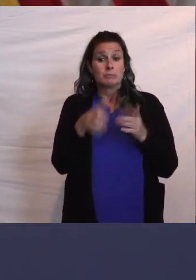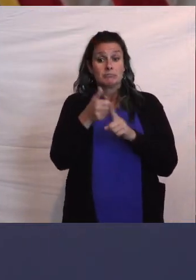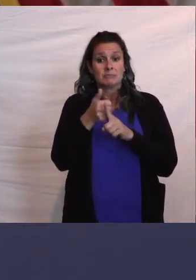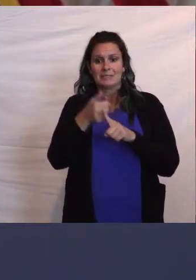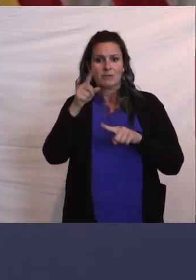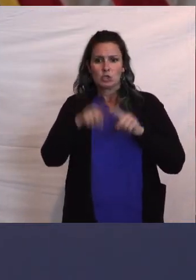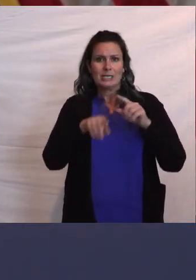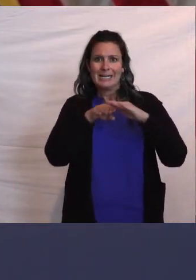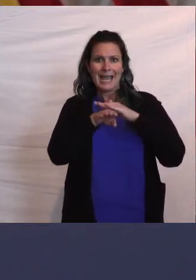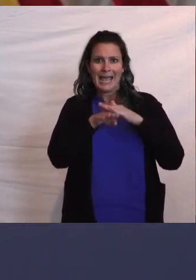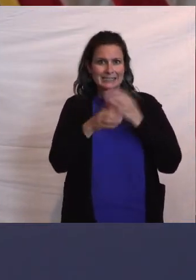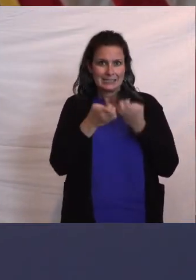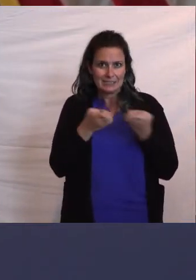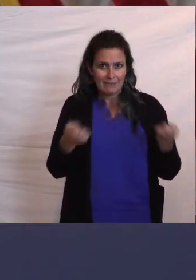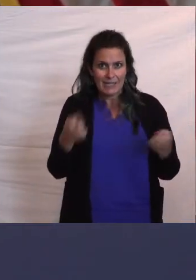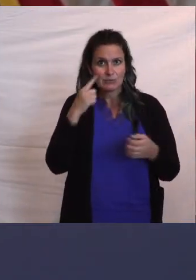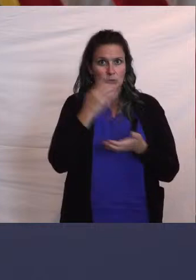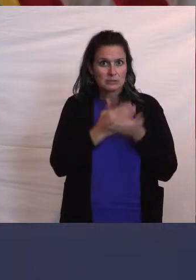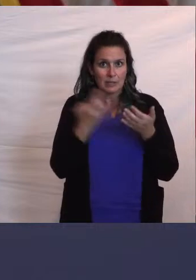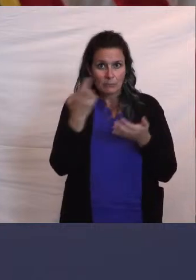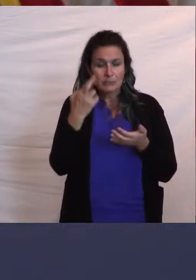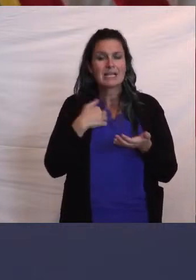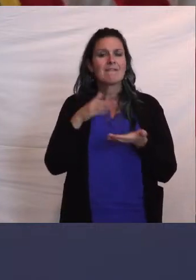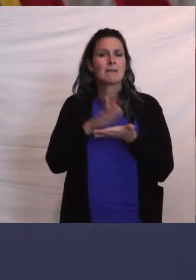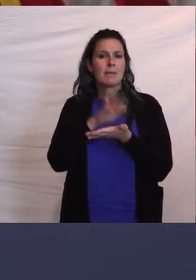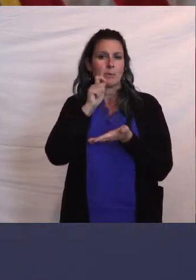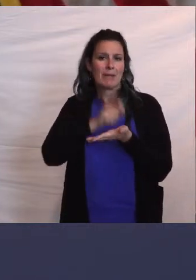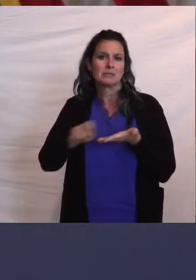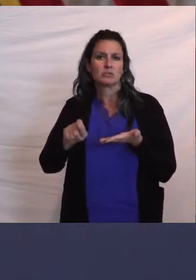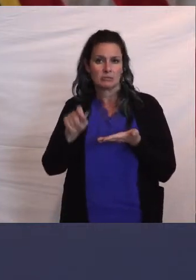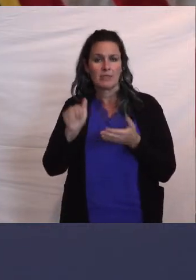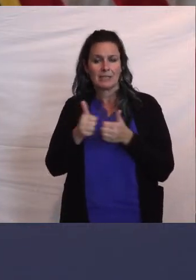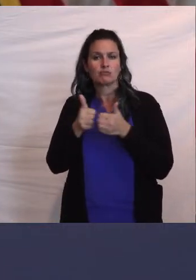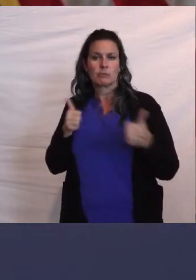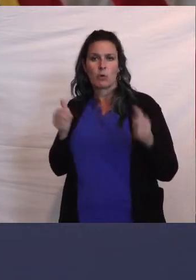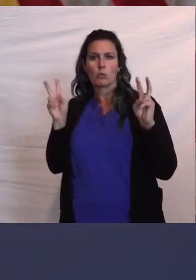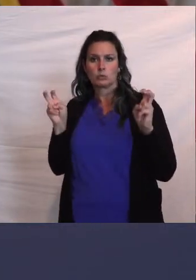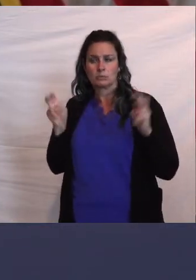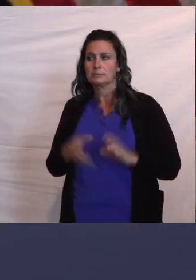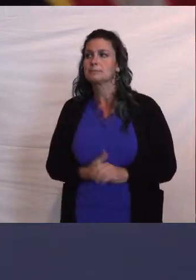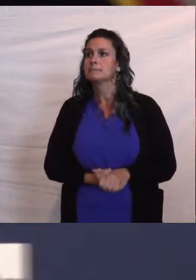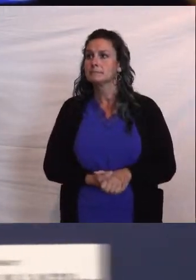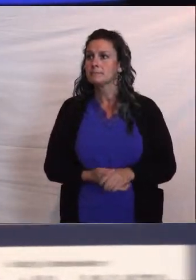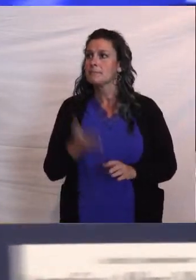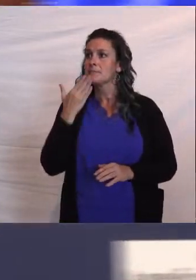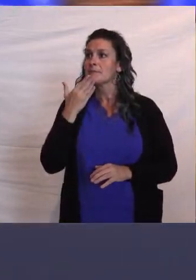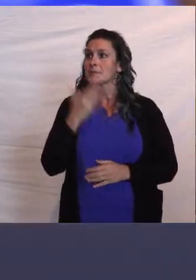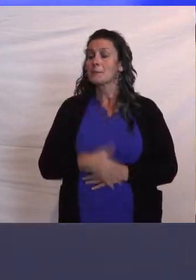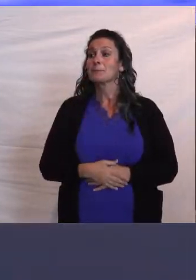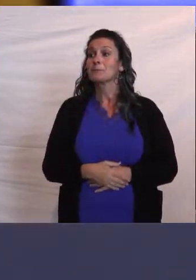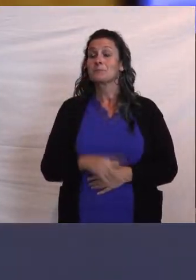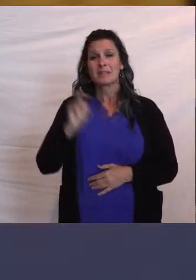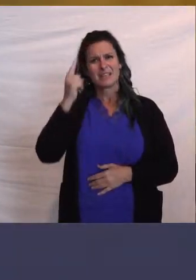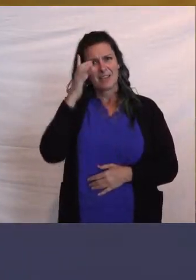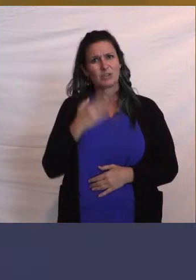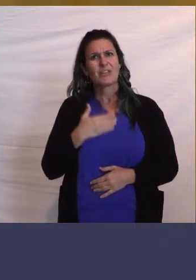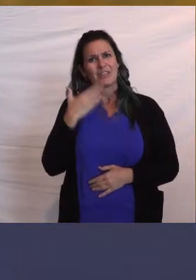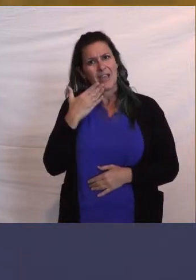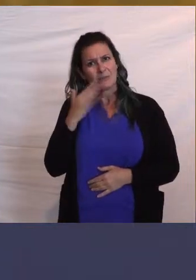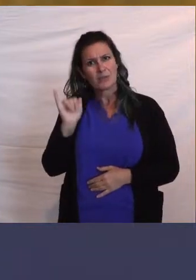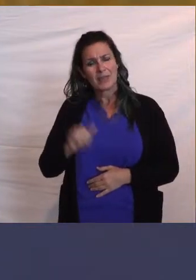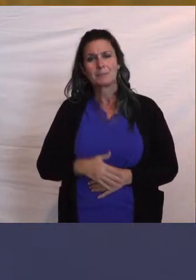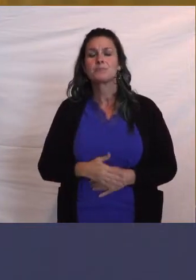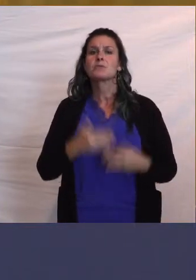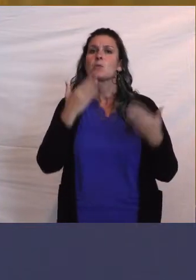to access a device, we would have paper and pencil. Thank you. Thank you for all that. I